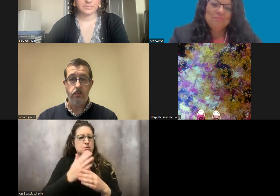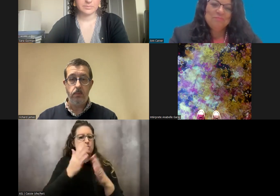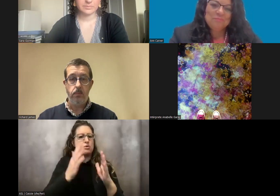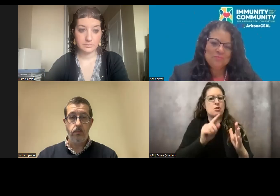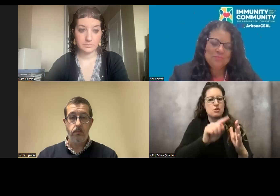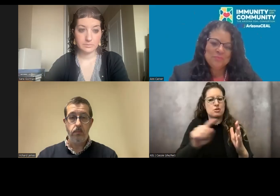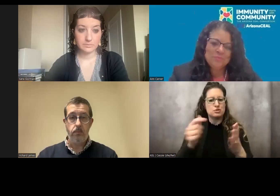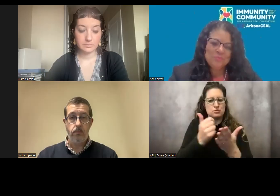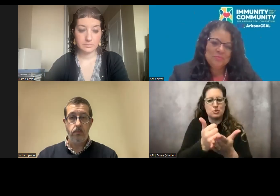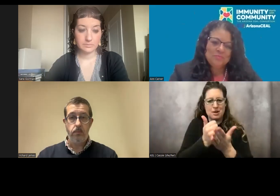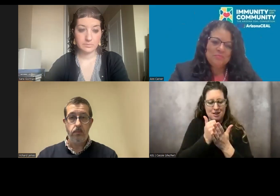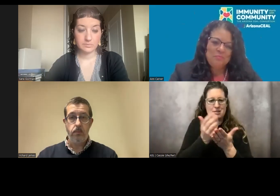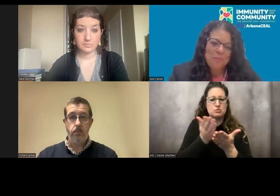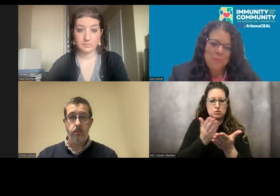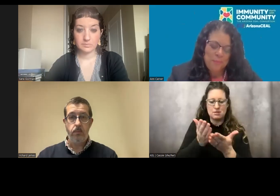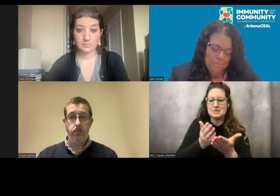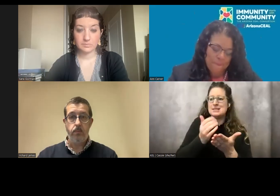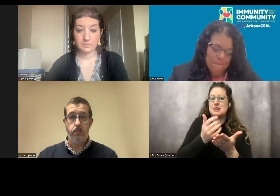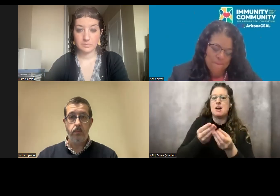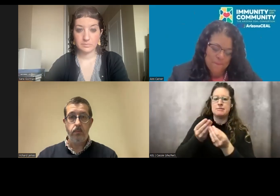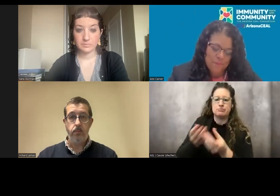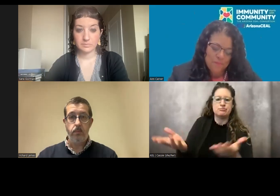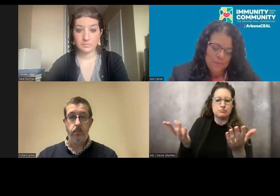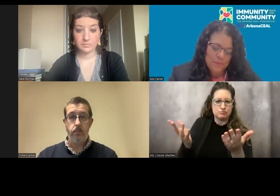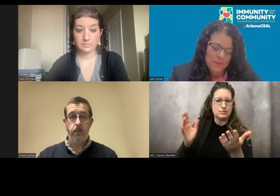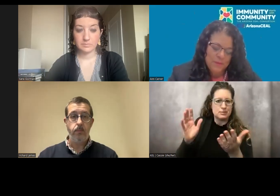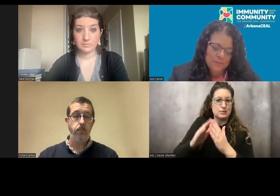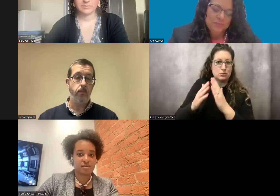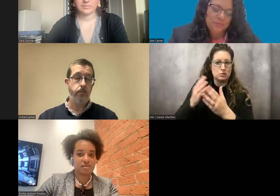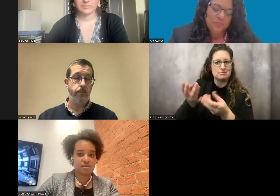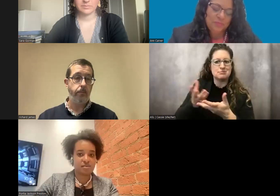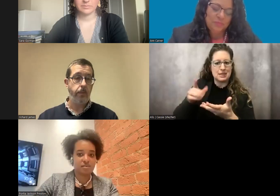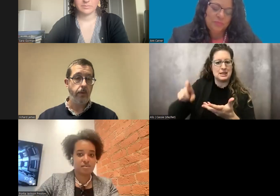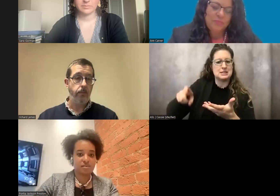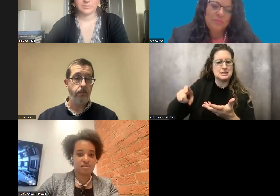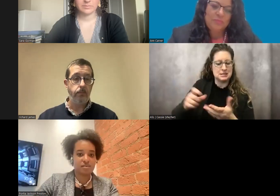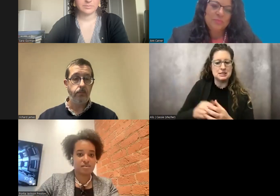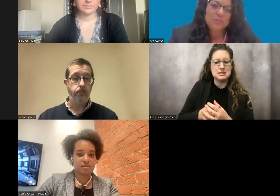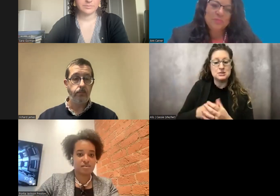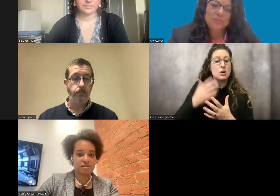services that our community was in need of. So what drew me was that this